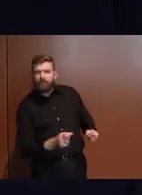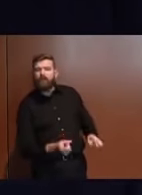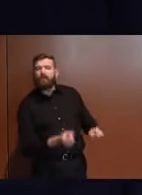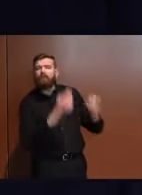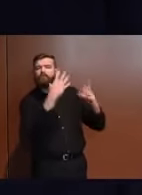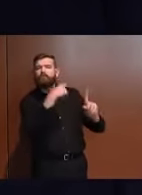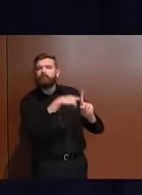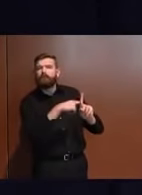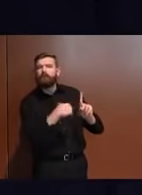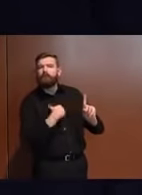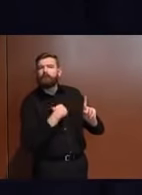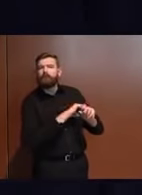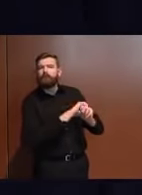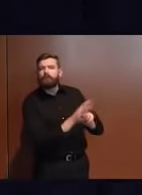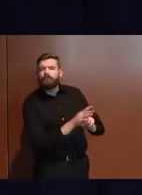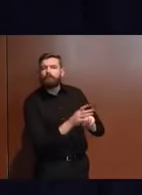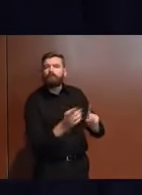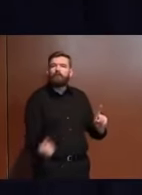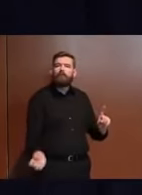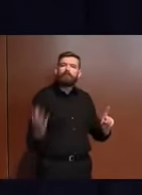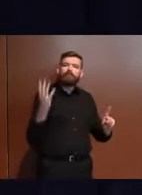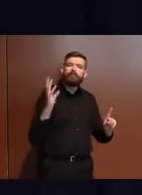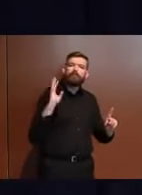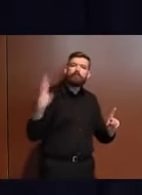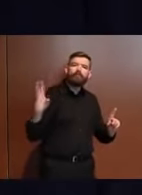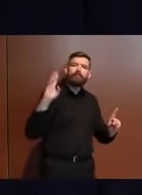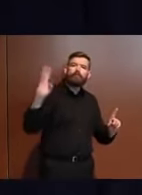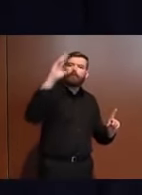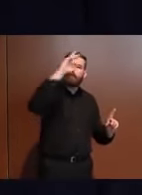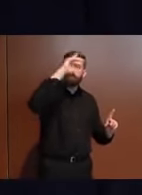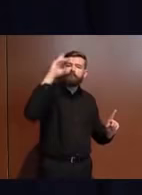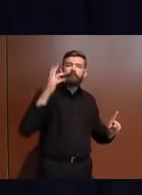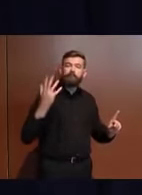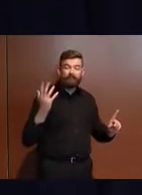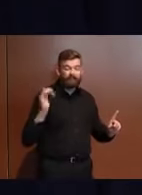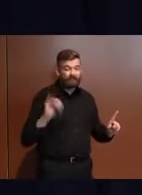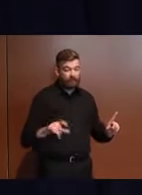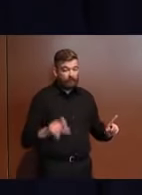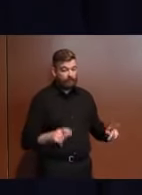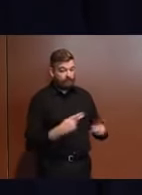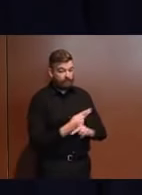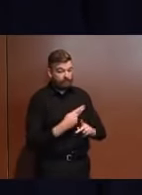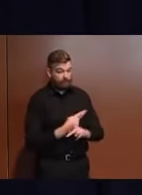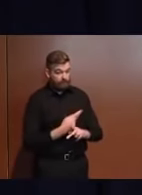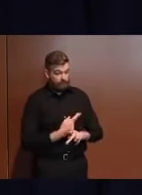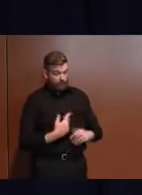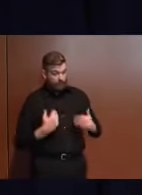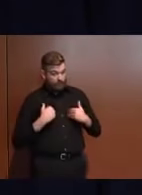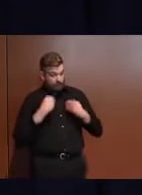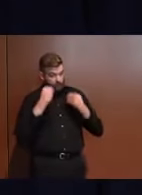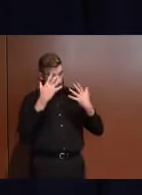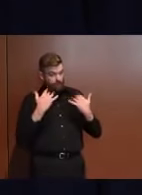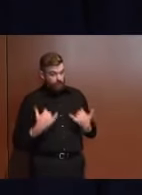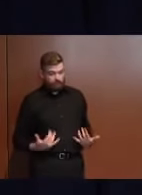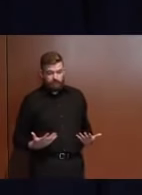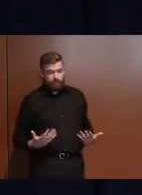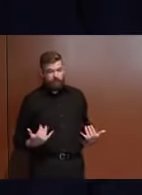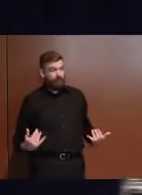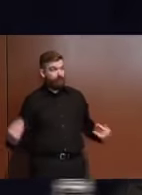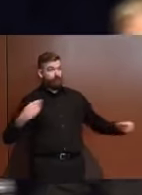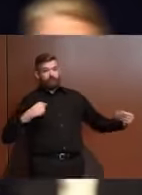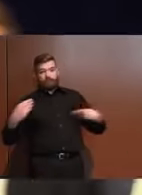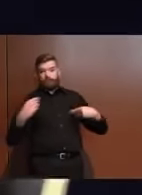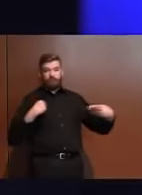utilization, we expect to have that. But I don't have it today. Okay. There's too many inputs that we need a little bit more time. Yep. And we've